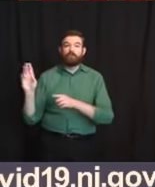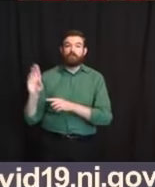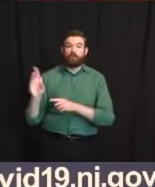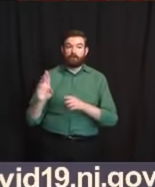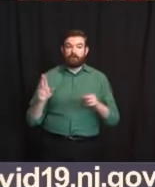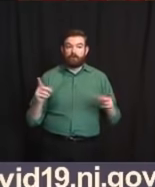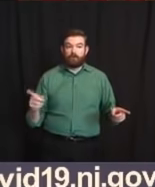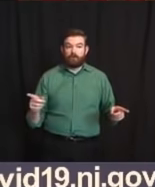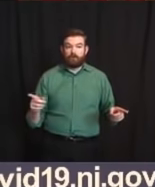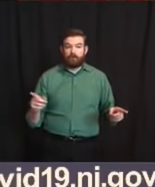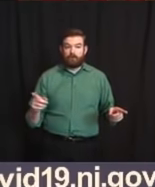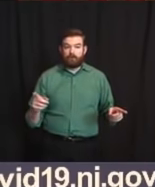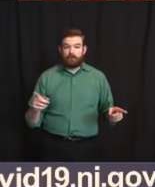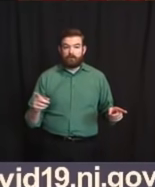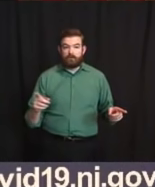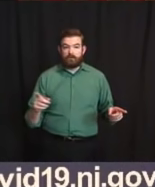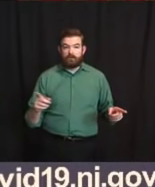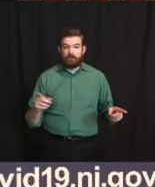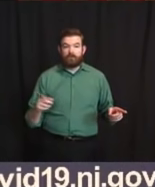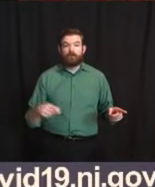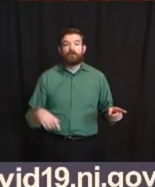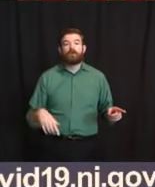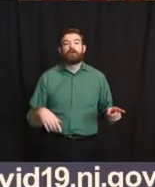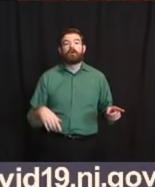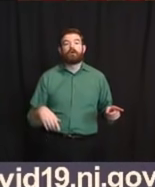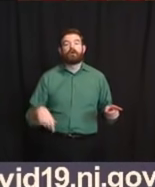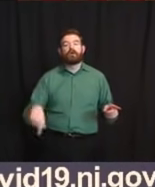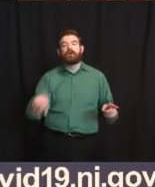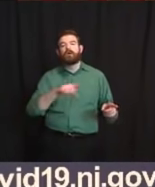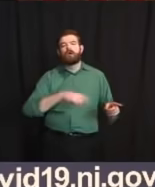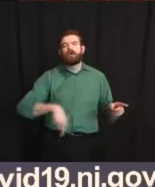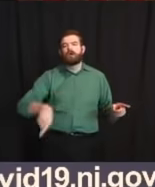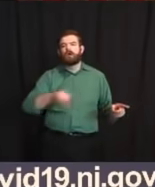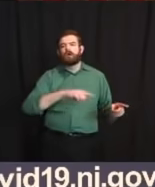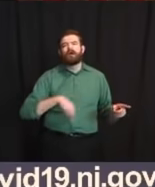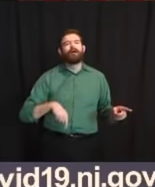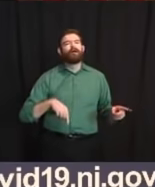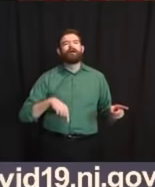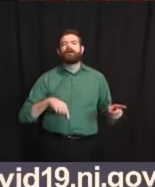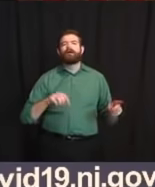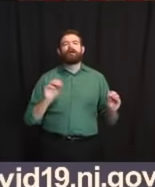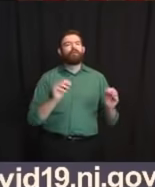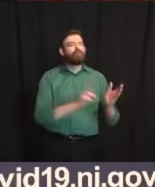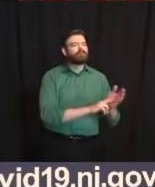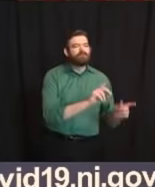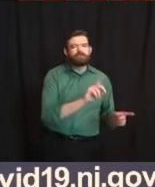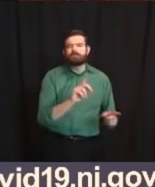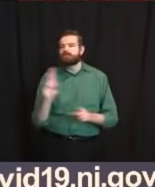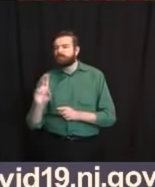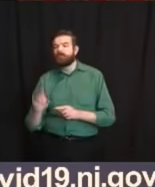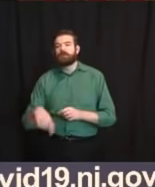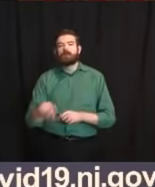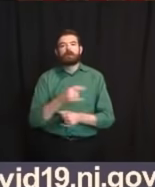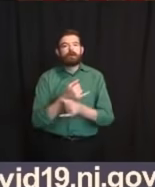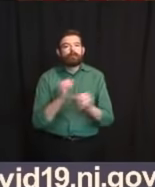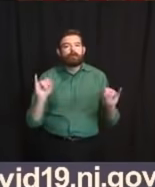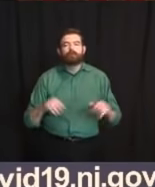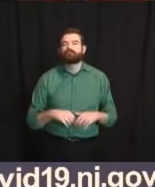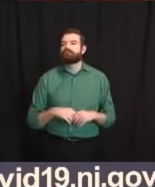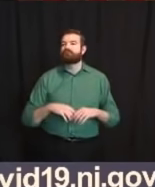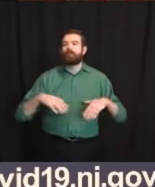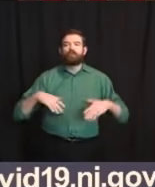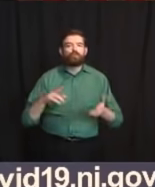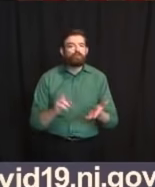mentioned that you talked with USPS in drafting this order. What was their reaction? Did they find